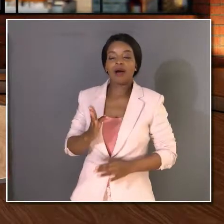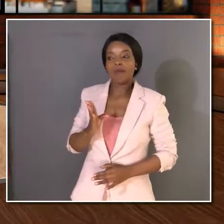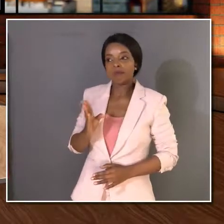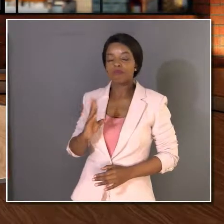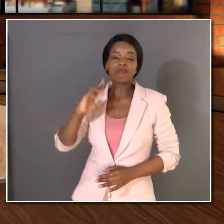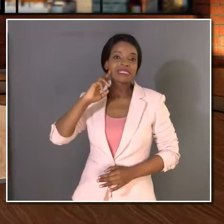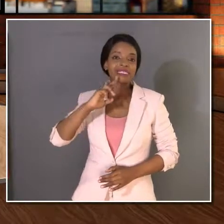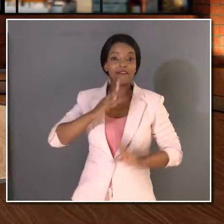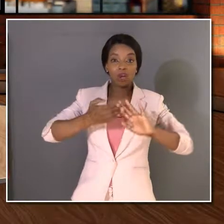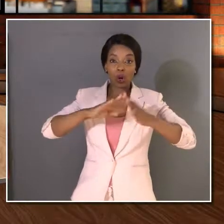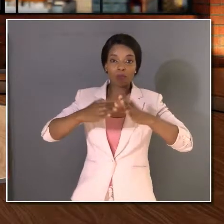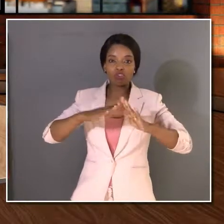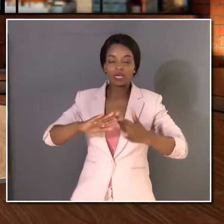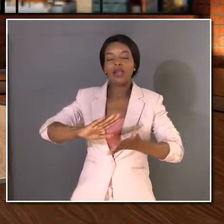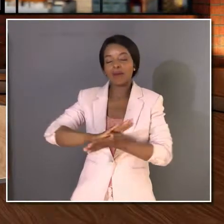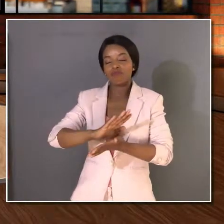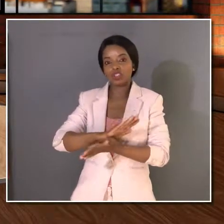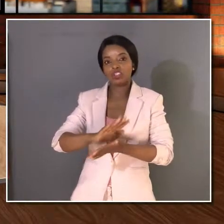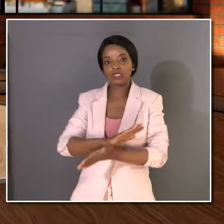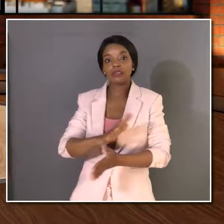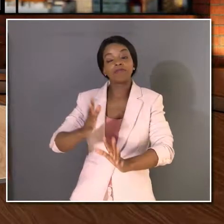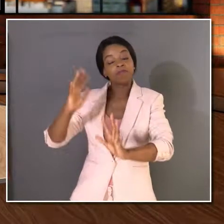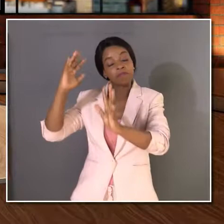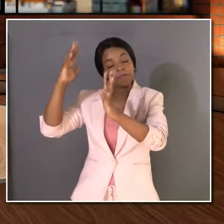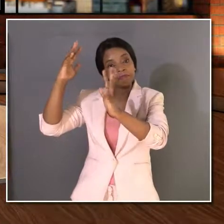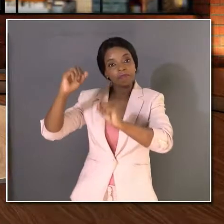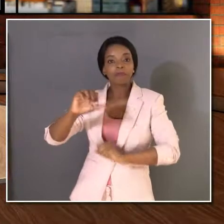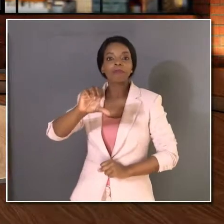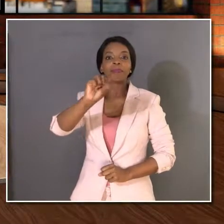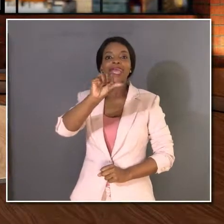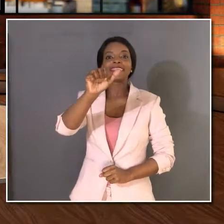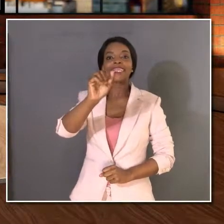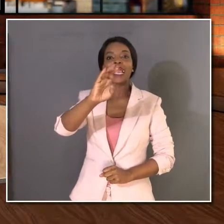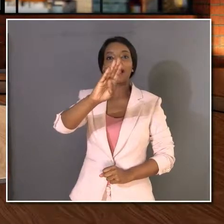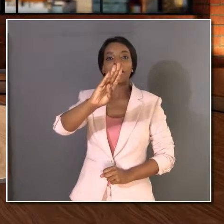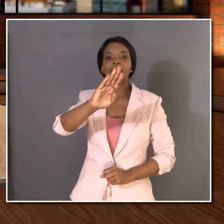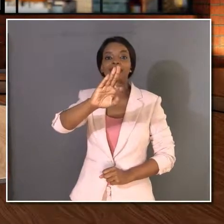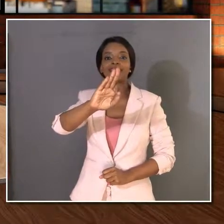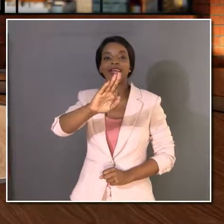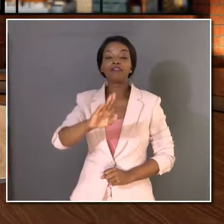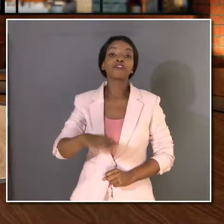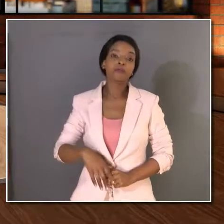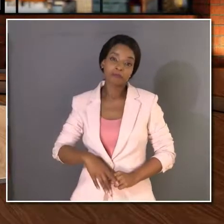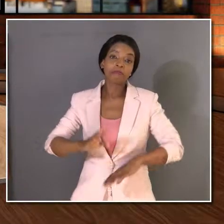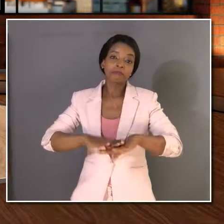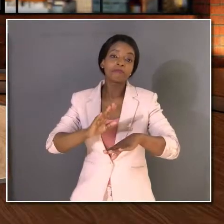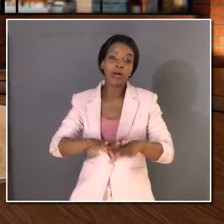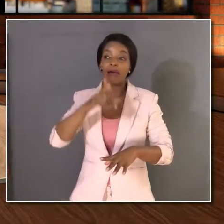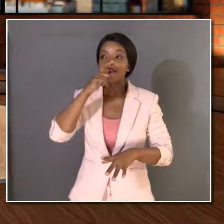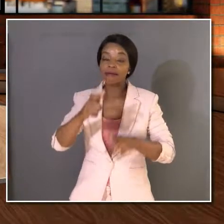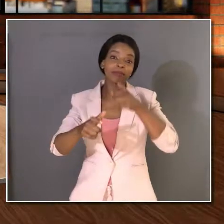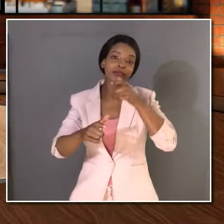deaf community. Well done, SABF, and so much more that we're getting in. Thank you for staying engaged. Thank you for keeping